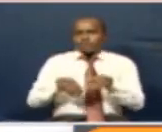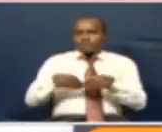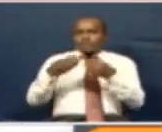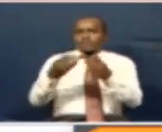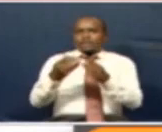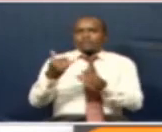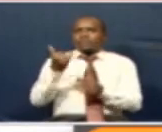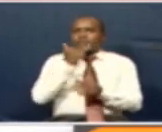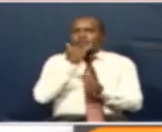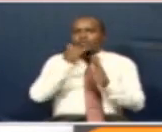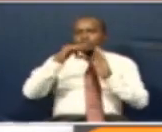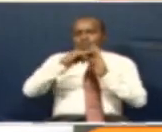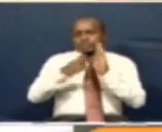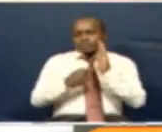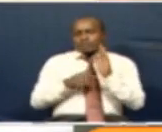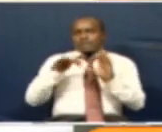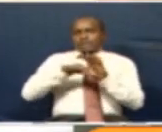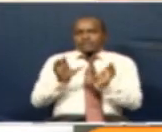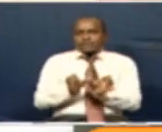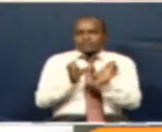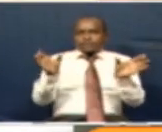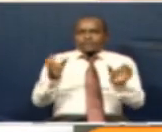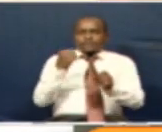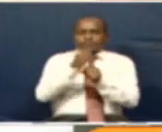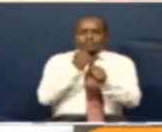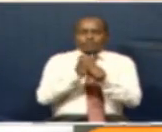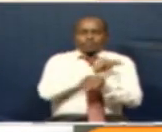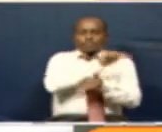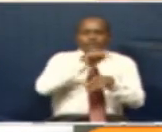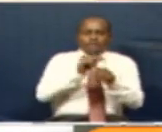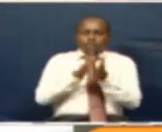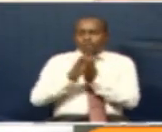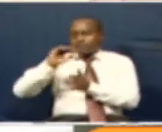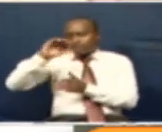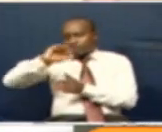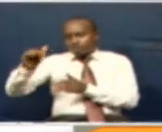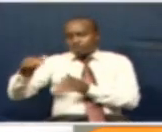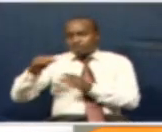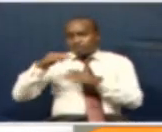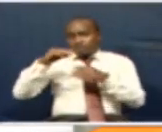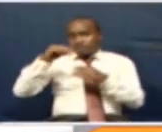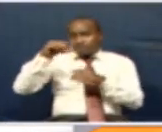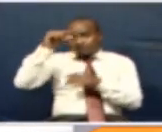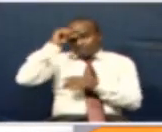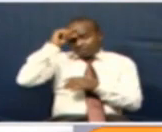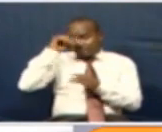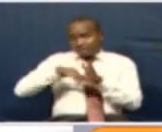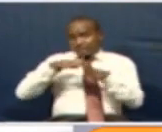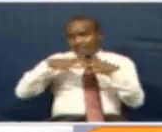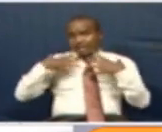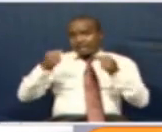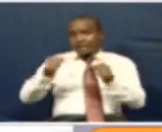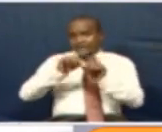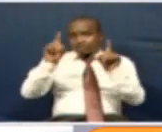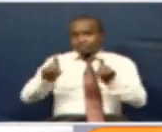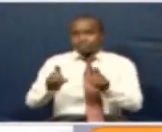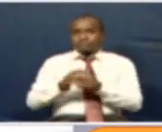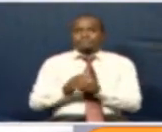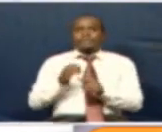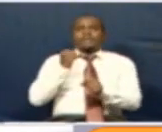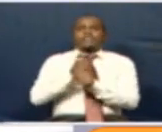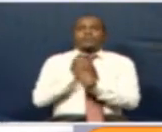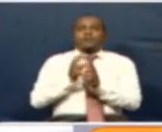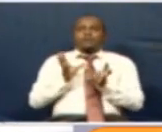in separating the functions of the national and county governments in health? The workforce is being produced and in